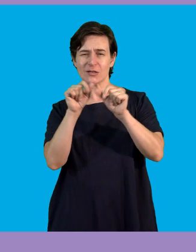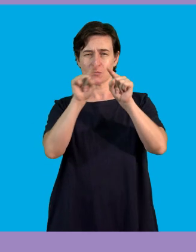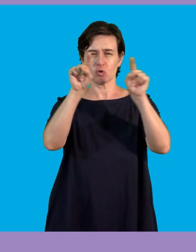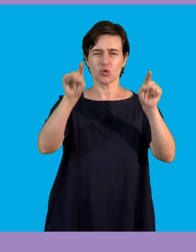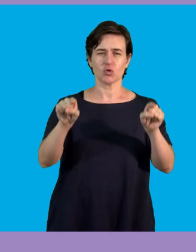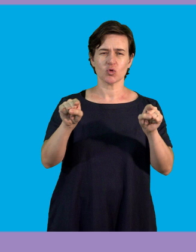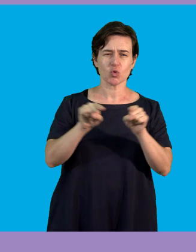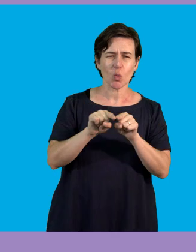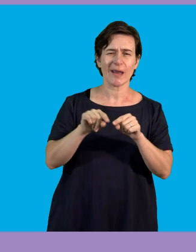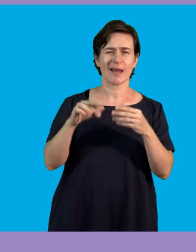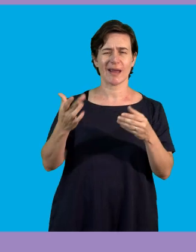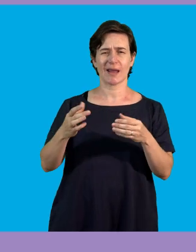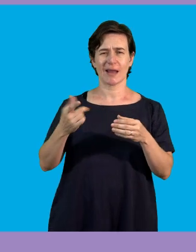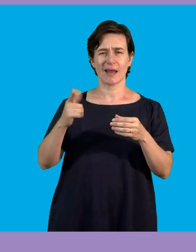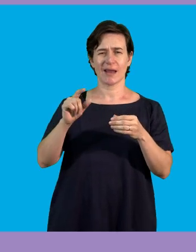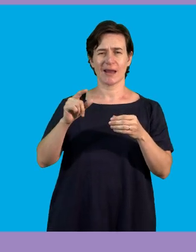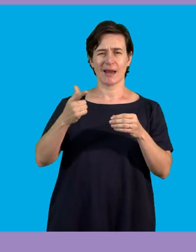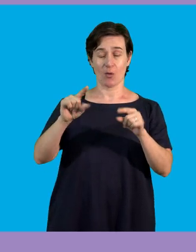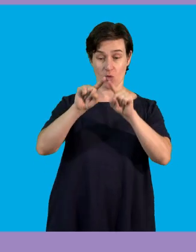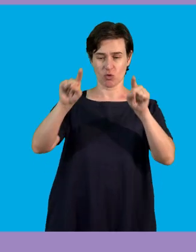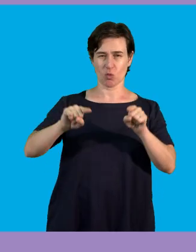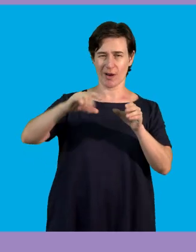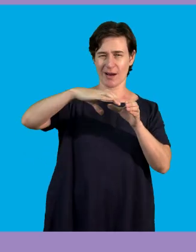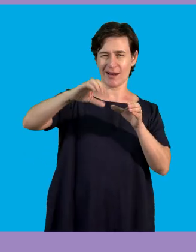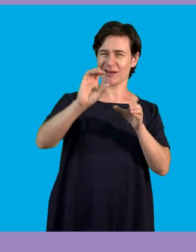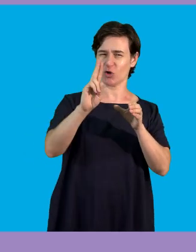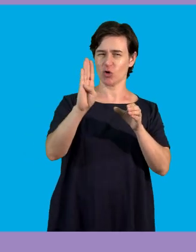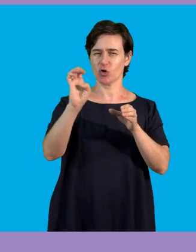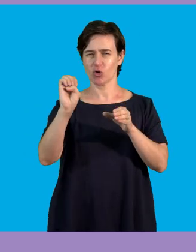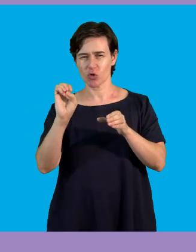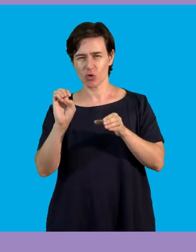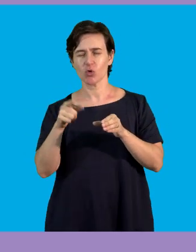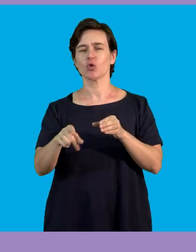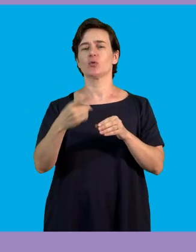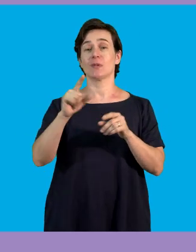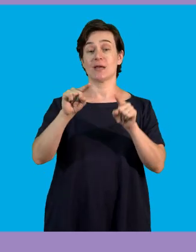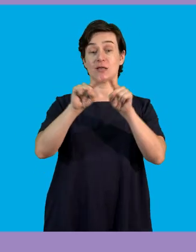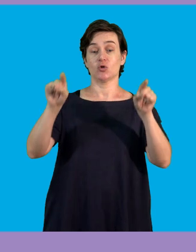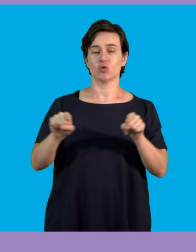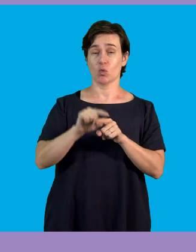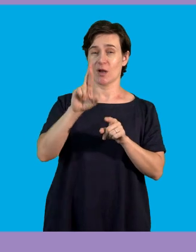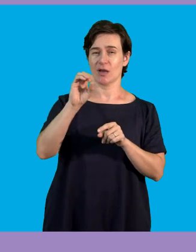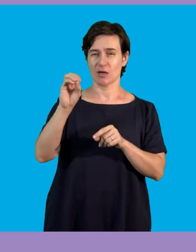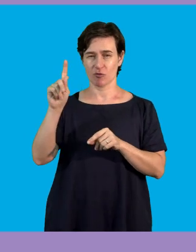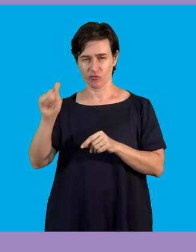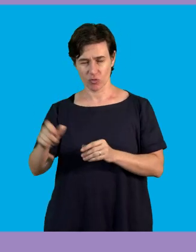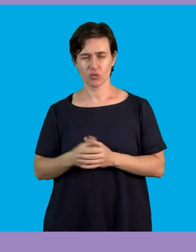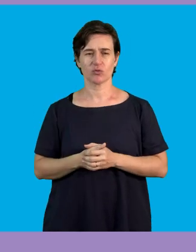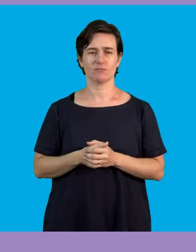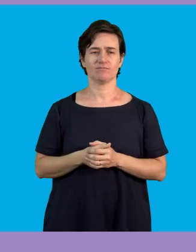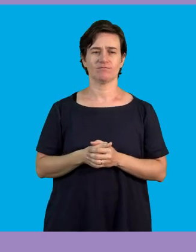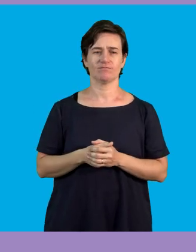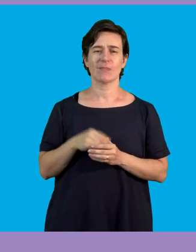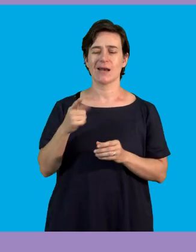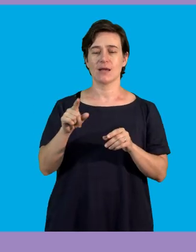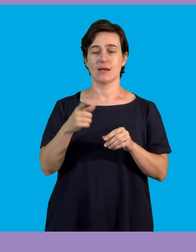We'll also determine the square root, the squares, cubes, square roots, and cube roots of single algebraic terms